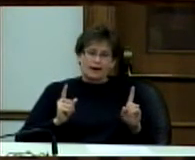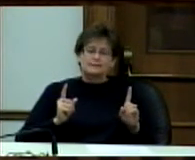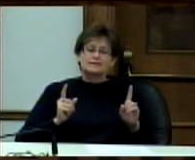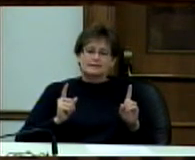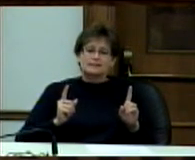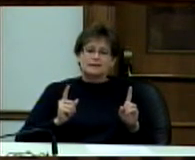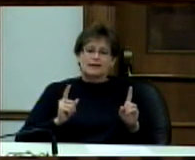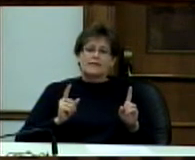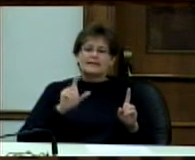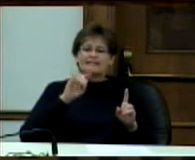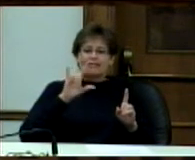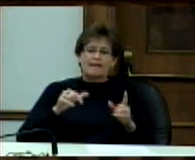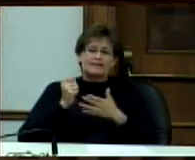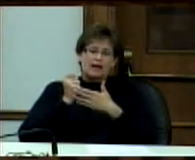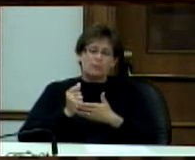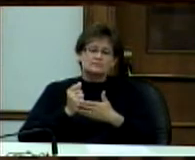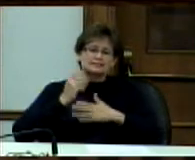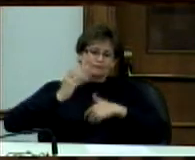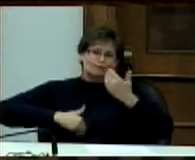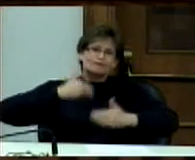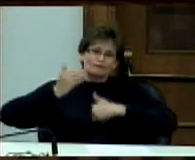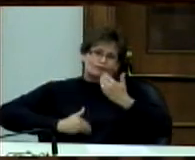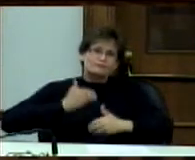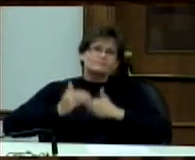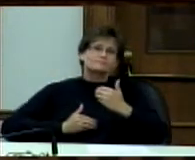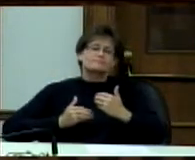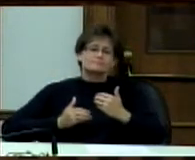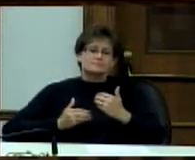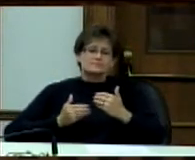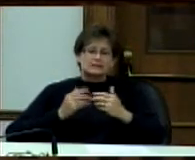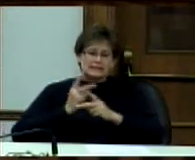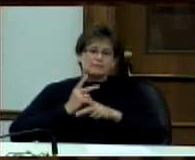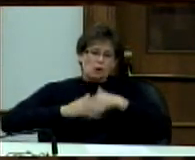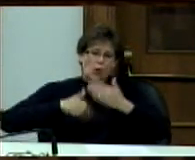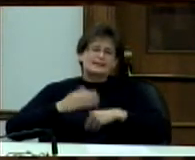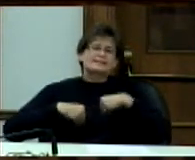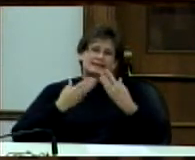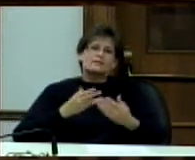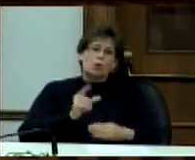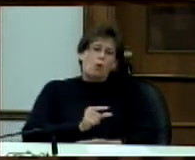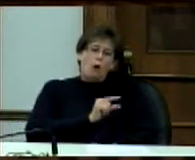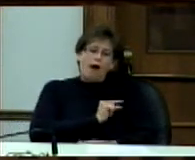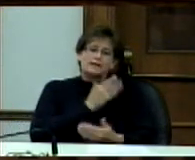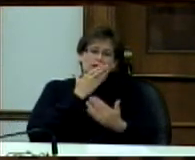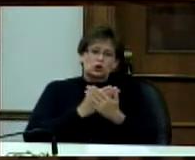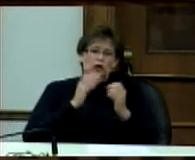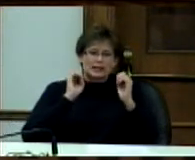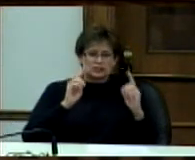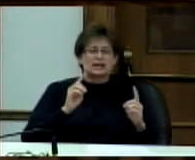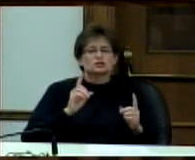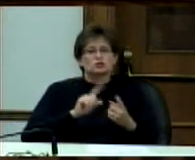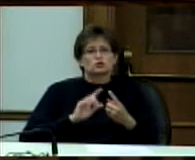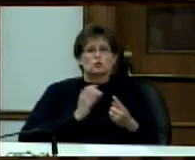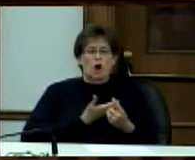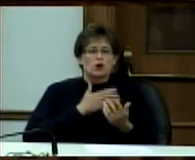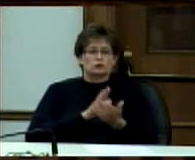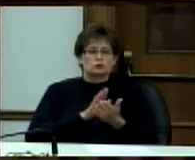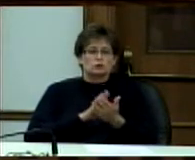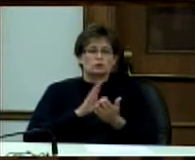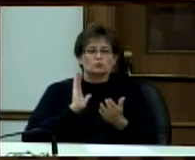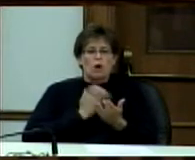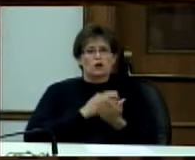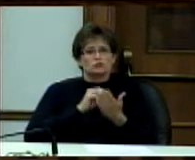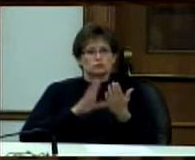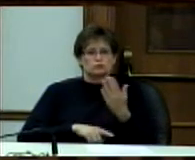but this puts us back on the road to delivering quality education to our